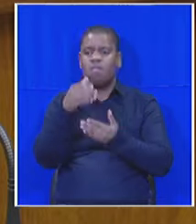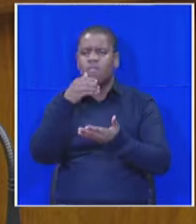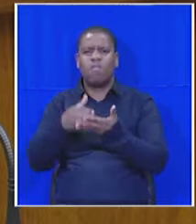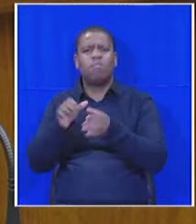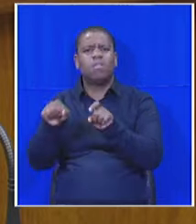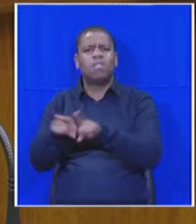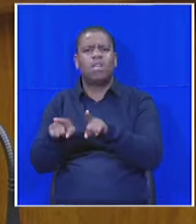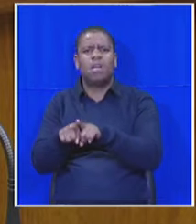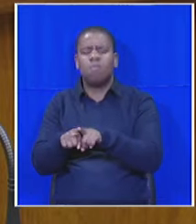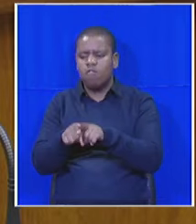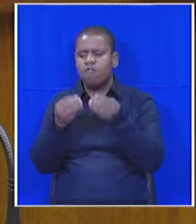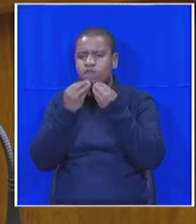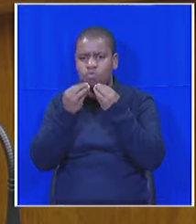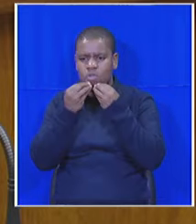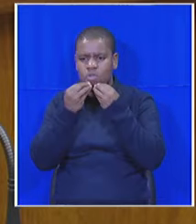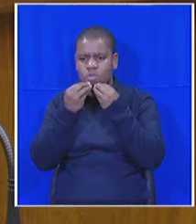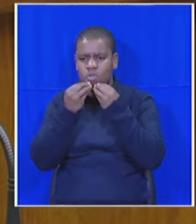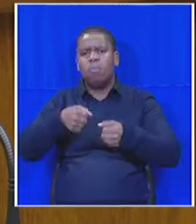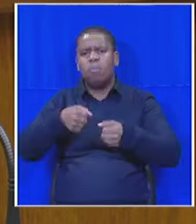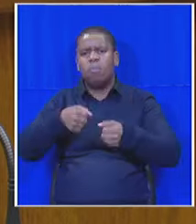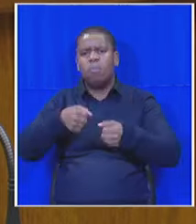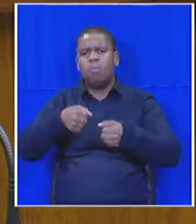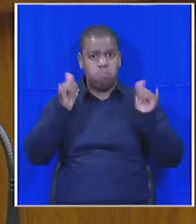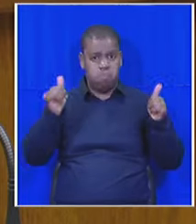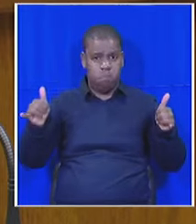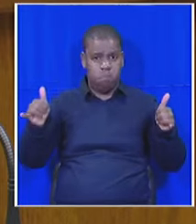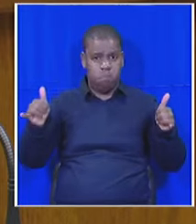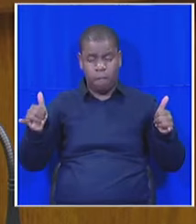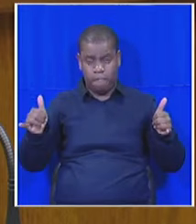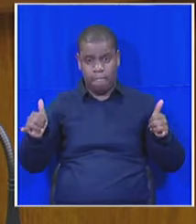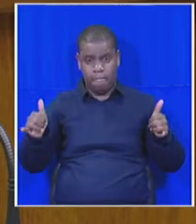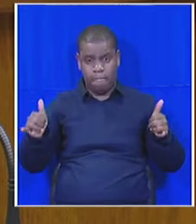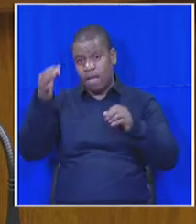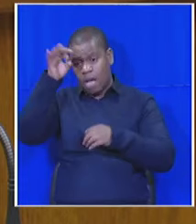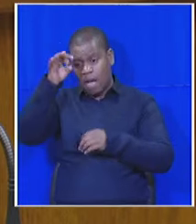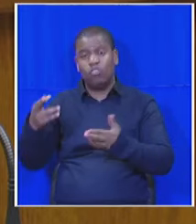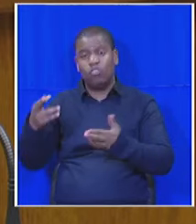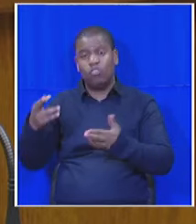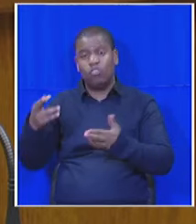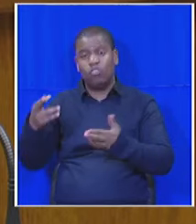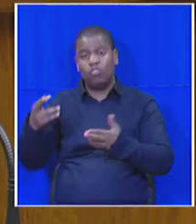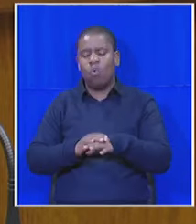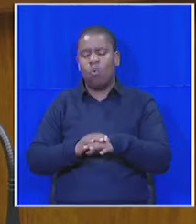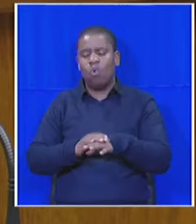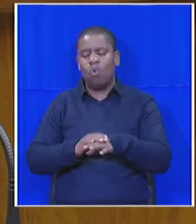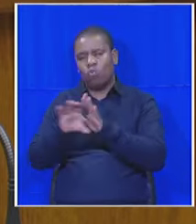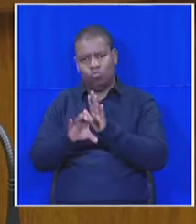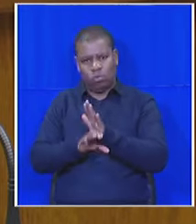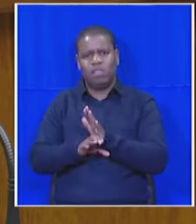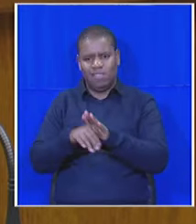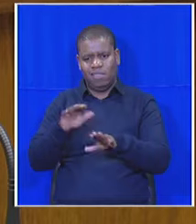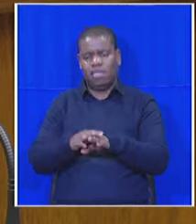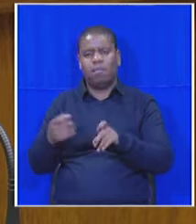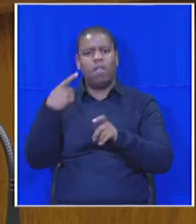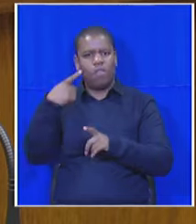that distributing food parcels at party events is an abuse of state resources and contravenes our Constitution. It is now up to